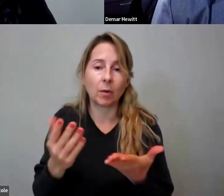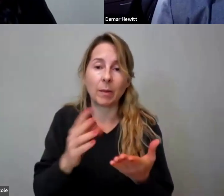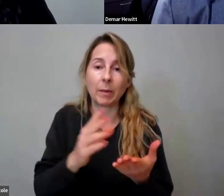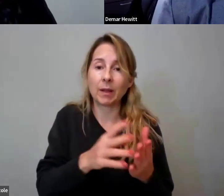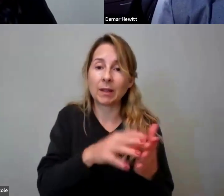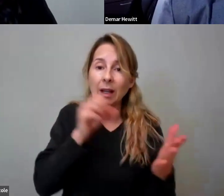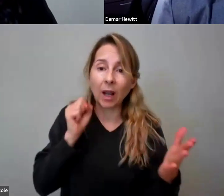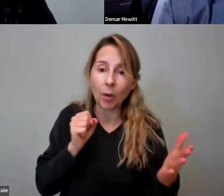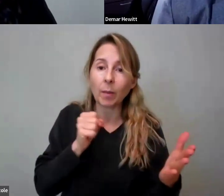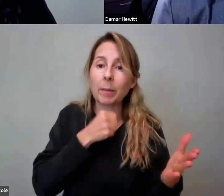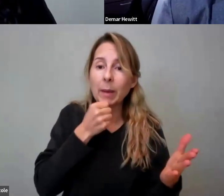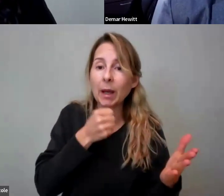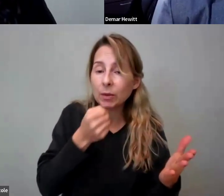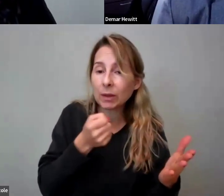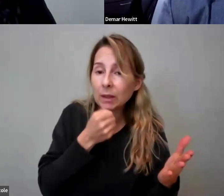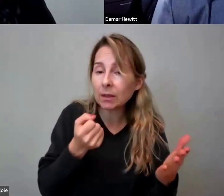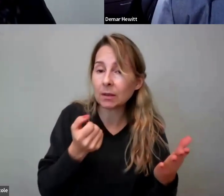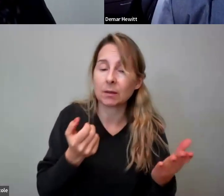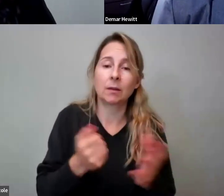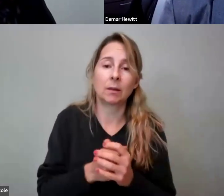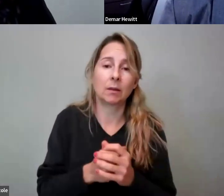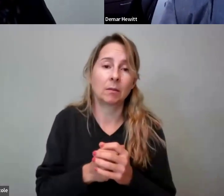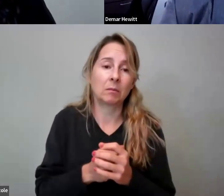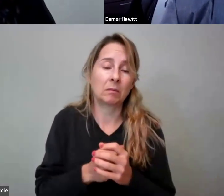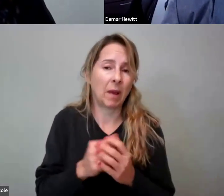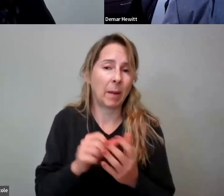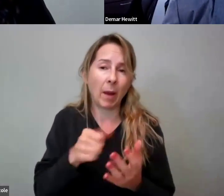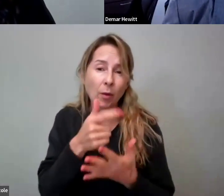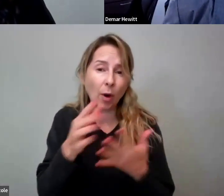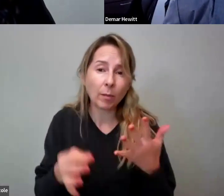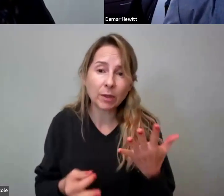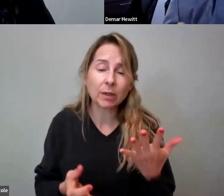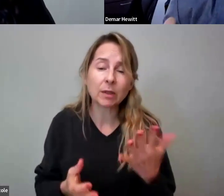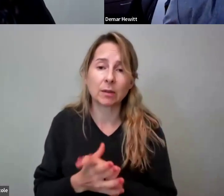that it is no longer a fire risk? Do you